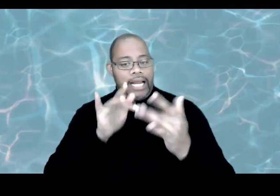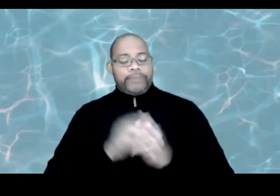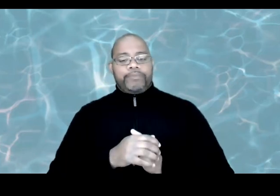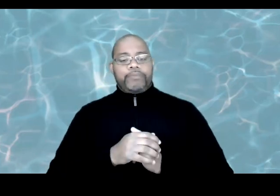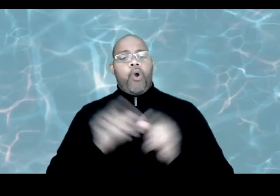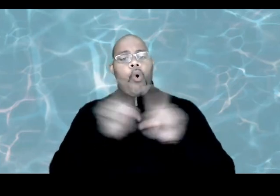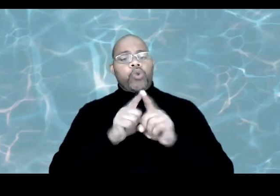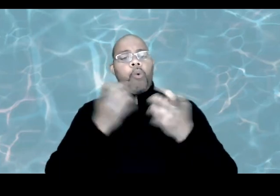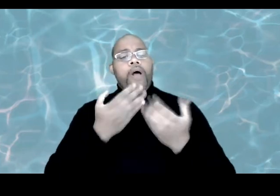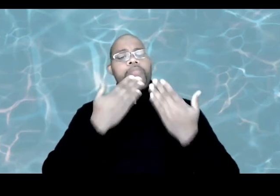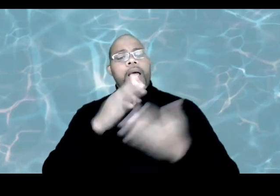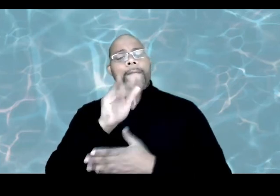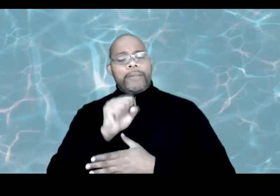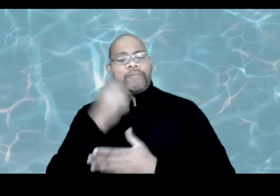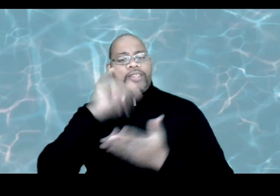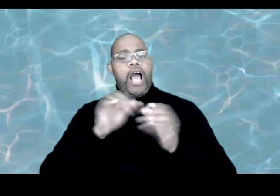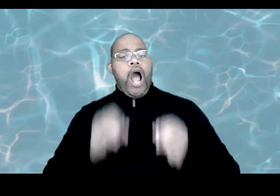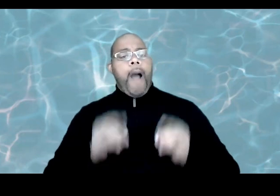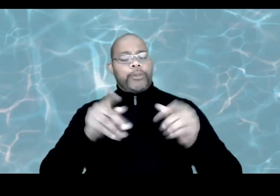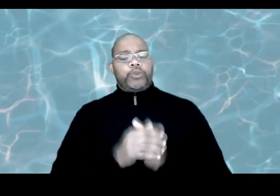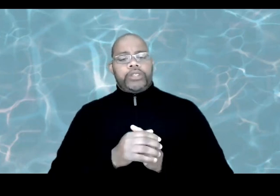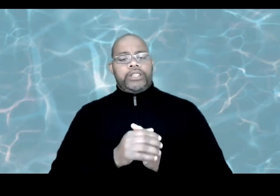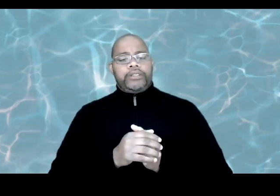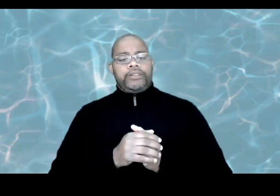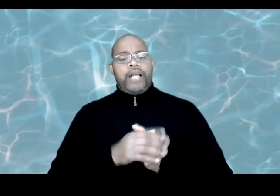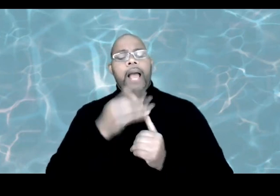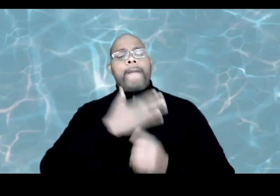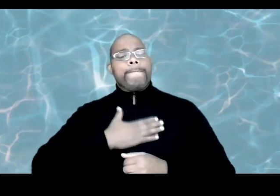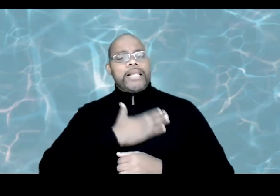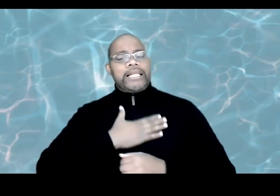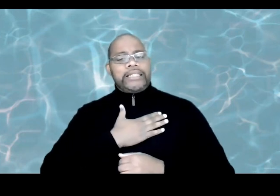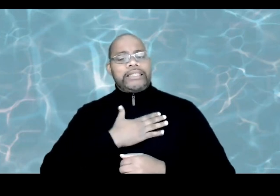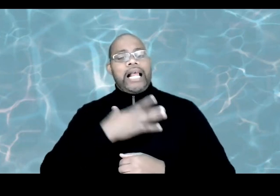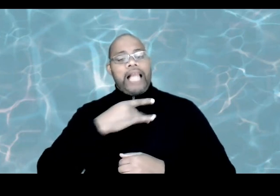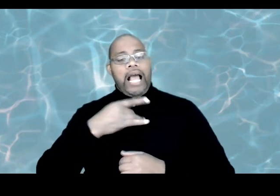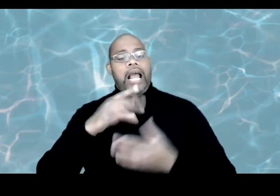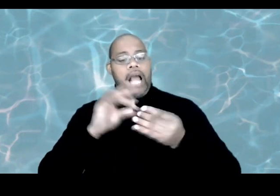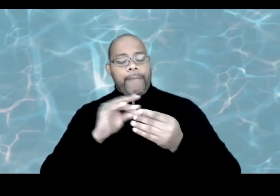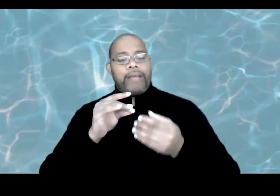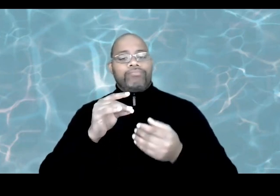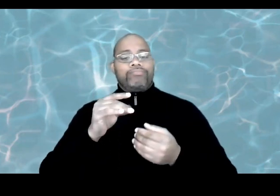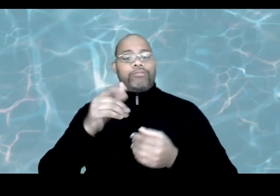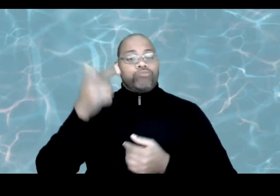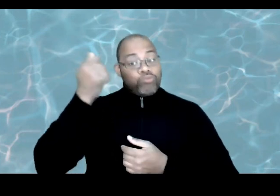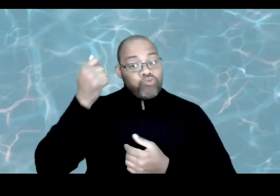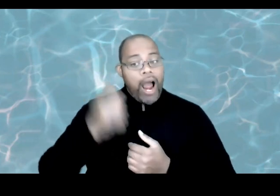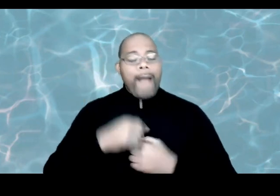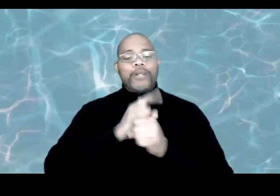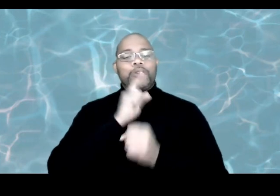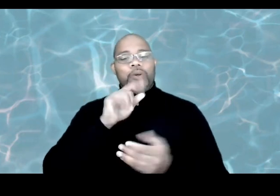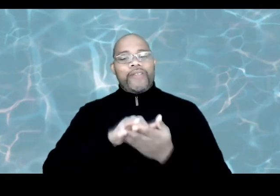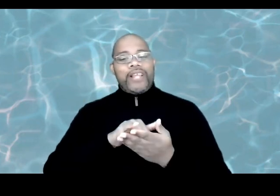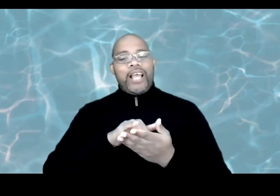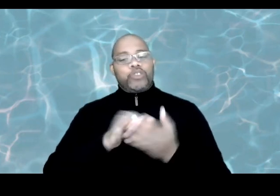connect below. And also I want to thank BIMS for this opportunity, and please like, comment, and subscribe,